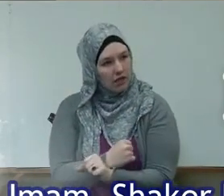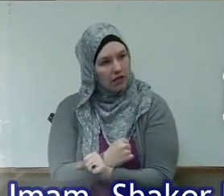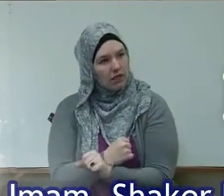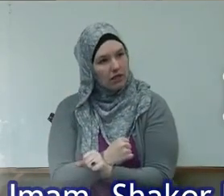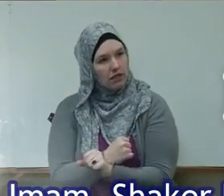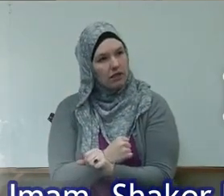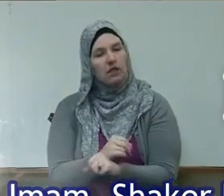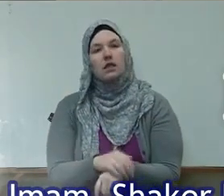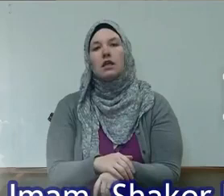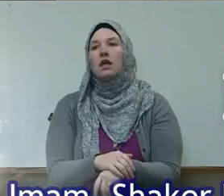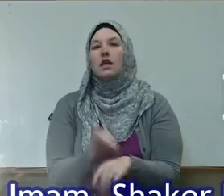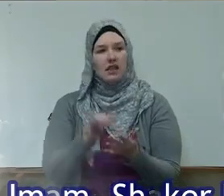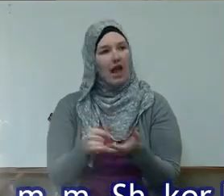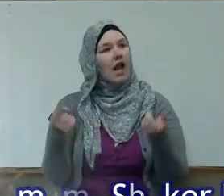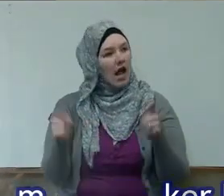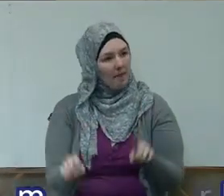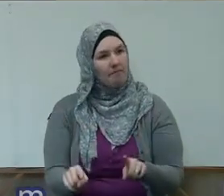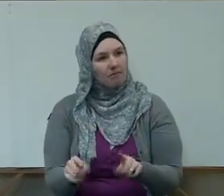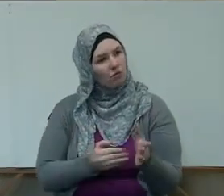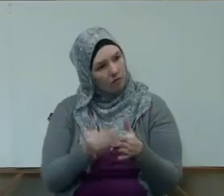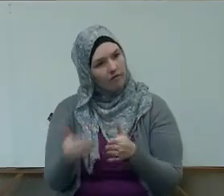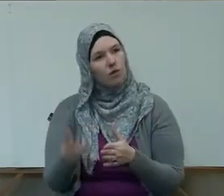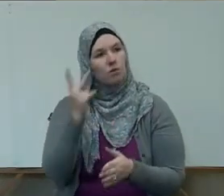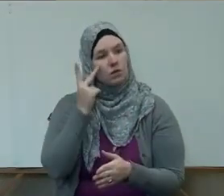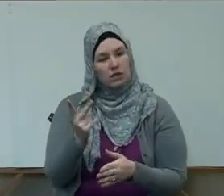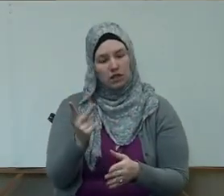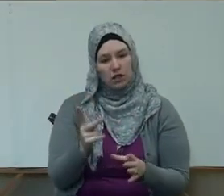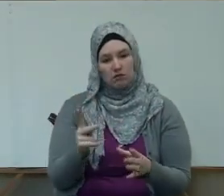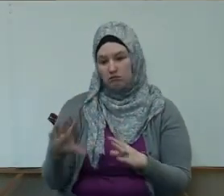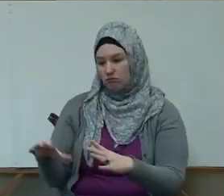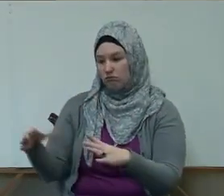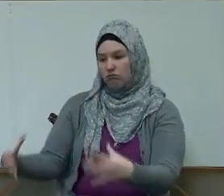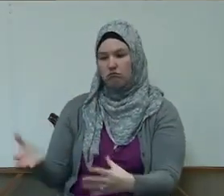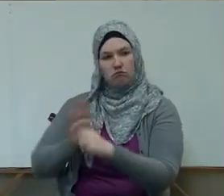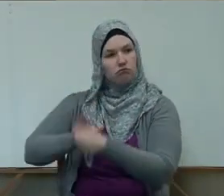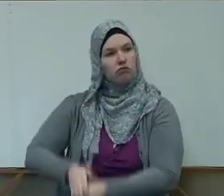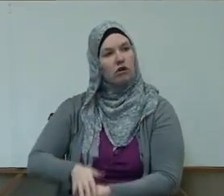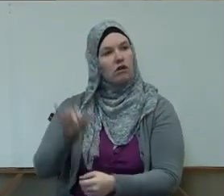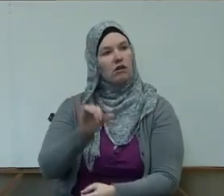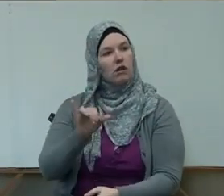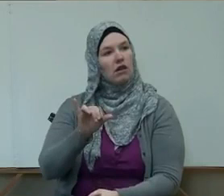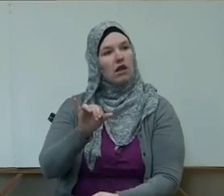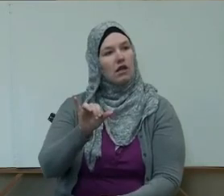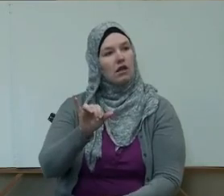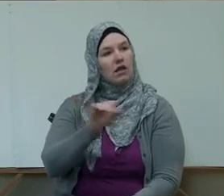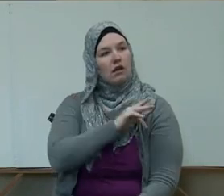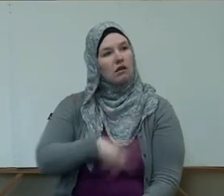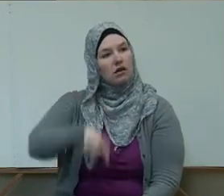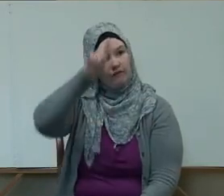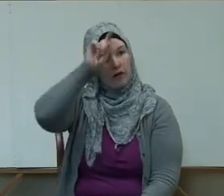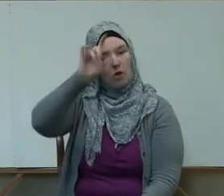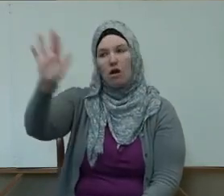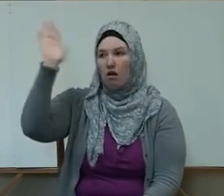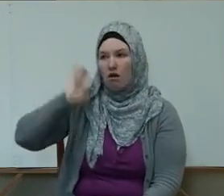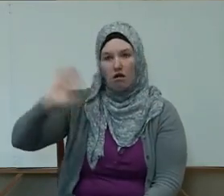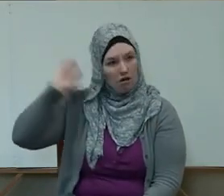have either a local regime that is oppressing its people, like the regime of Pharaoh in the old days,